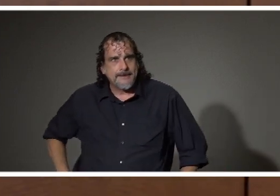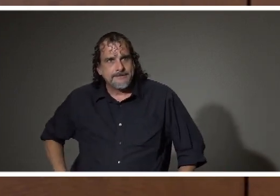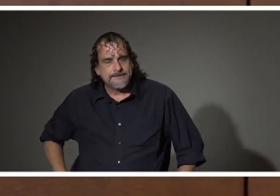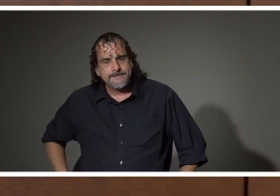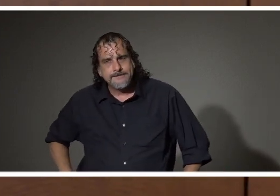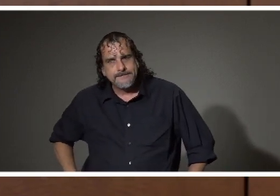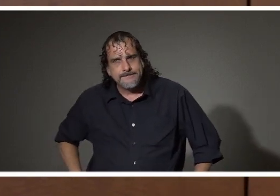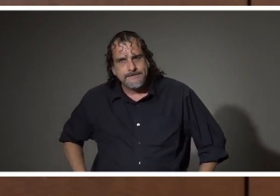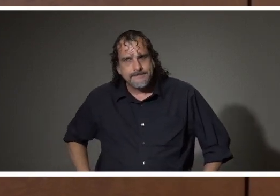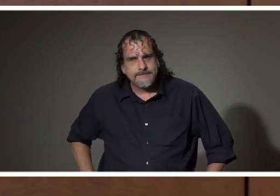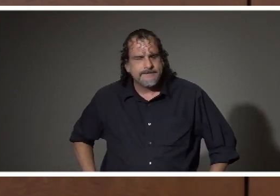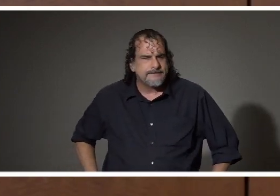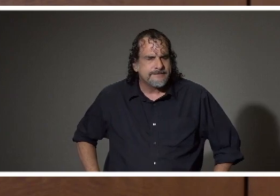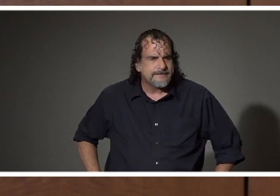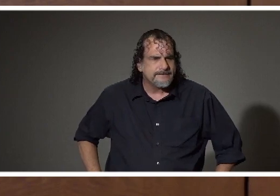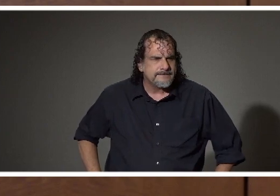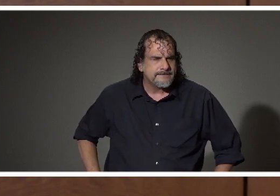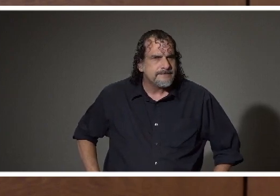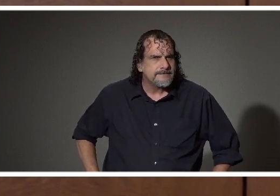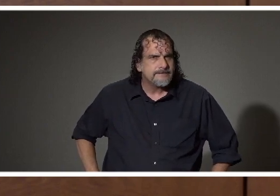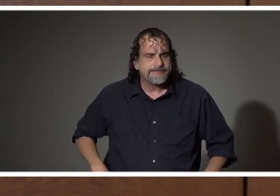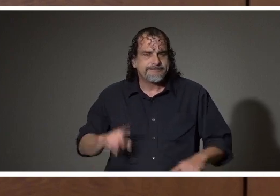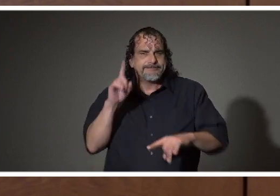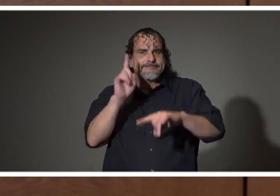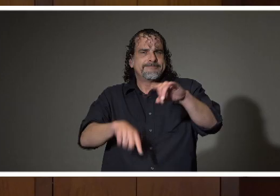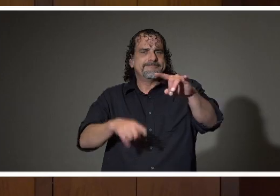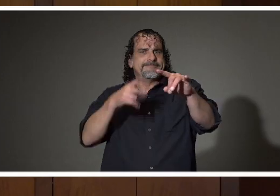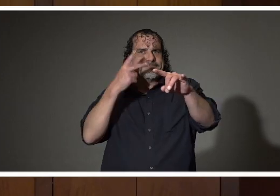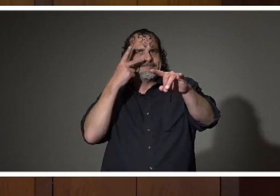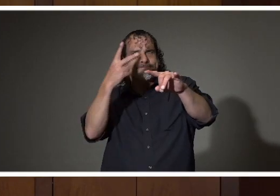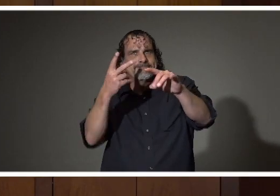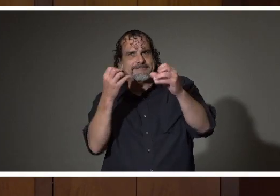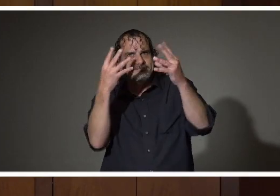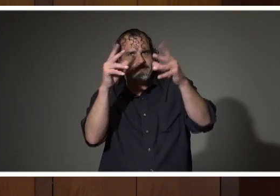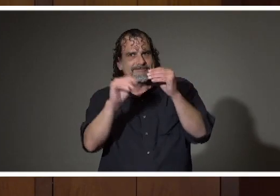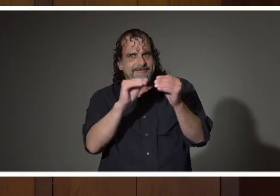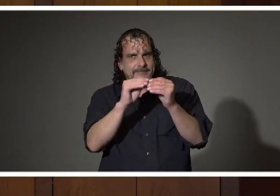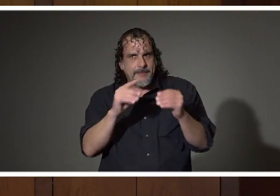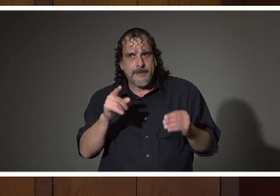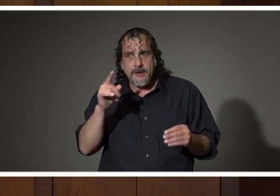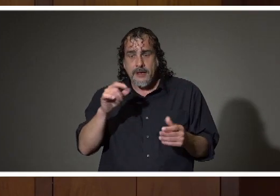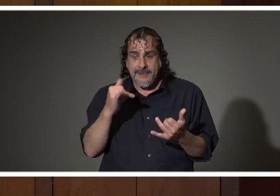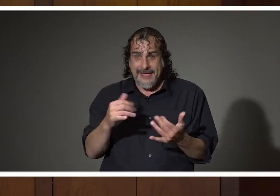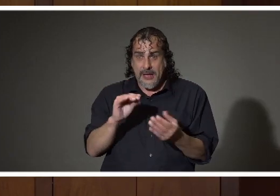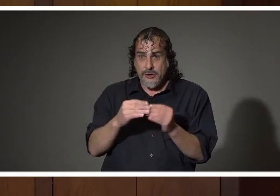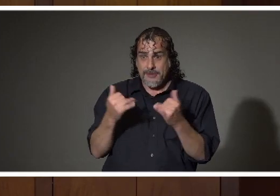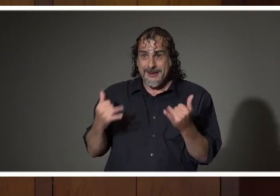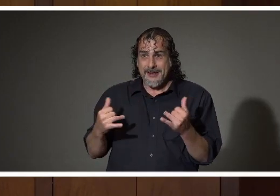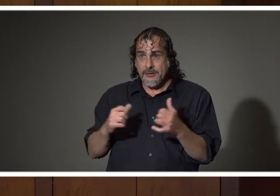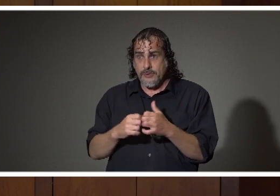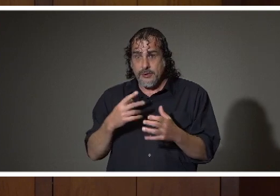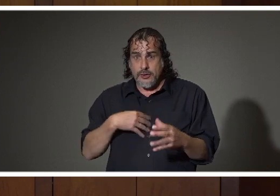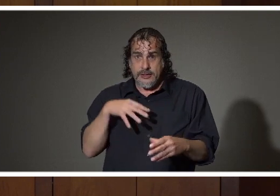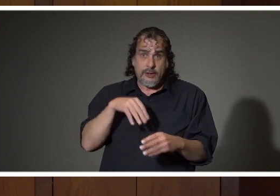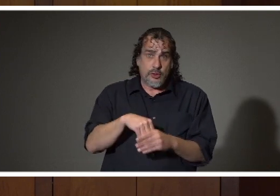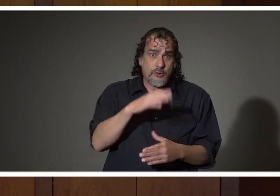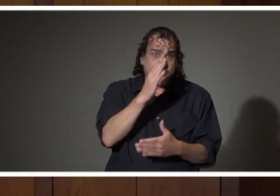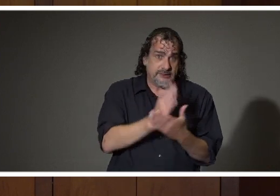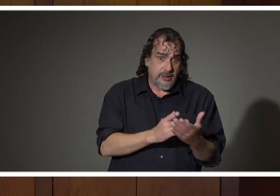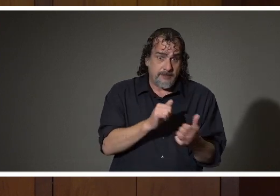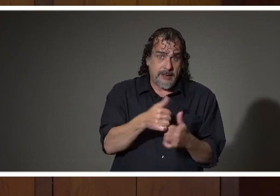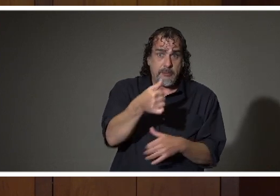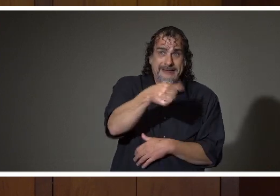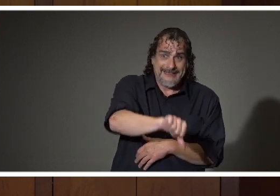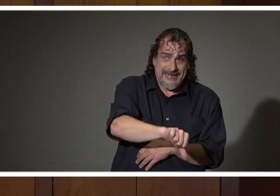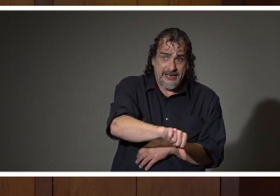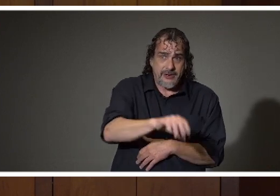it's really unpredictable. The current number that we're seeing could include some of those individuals. They may just have been denied, or